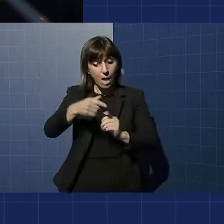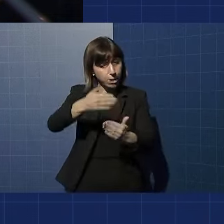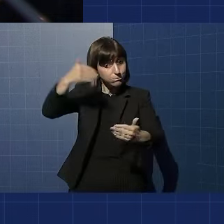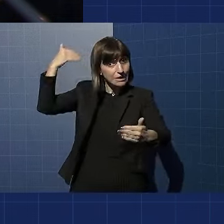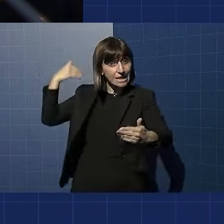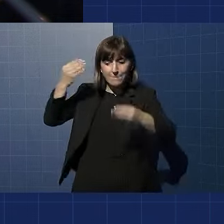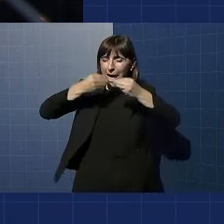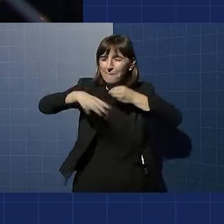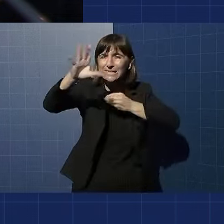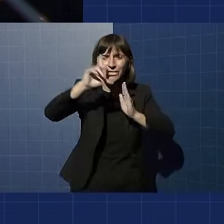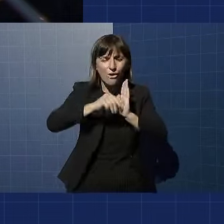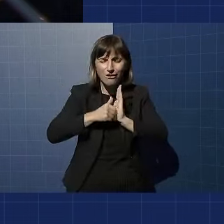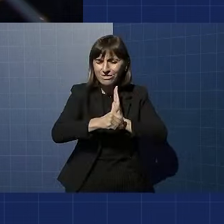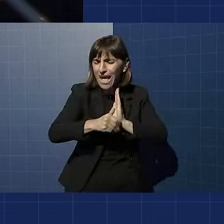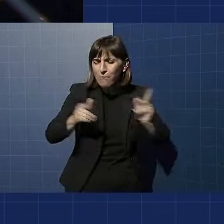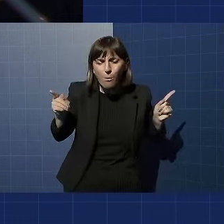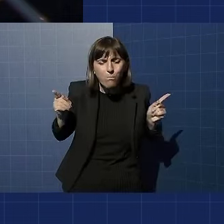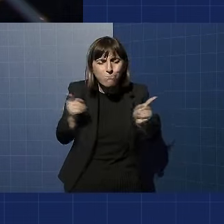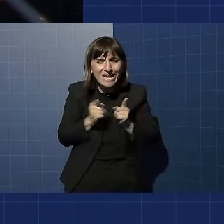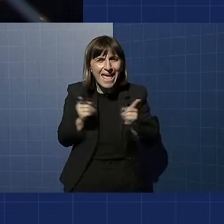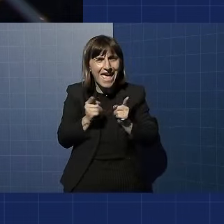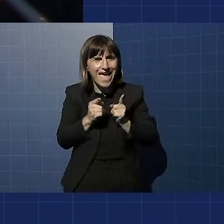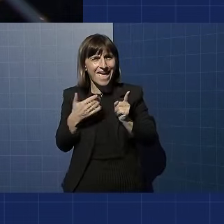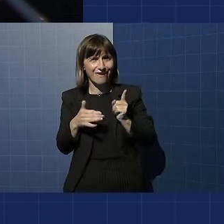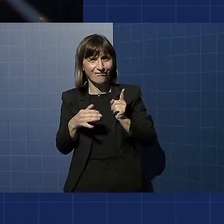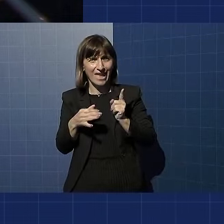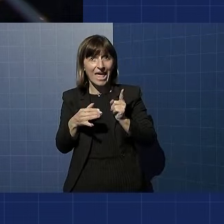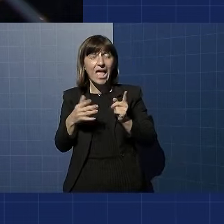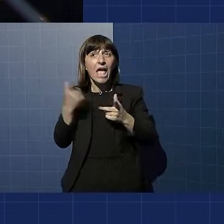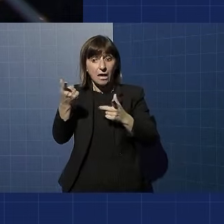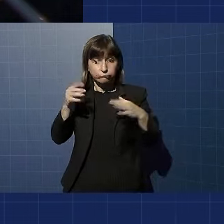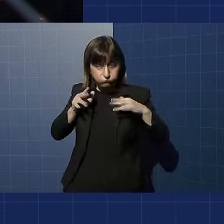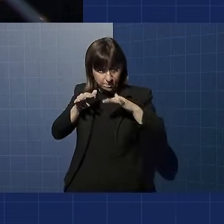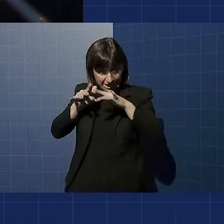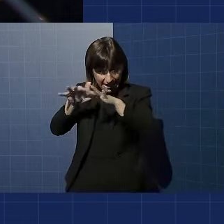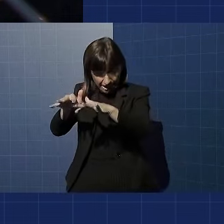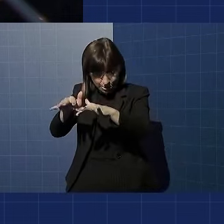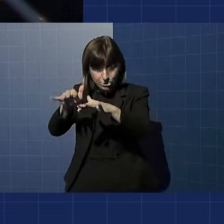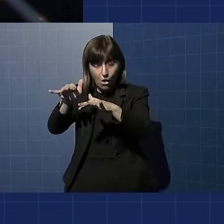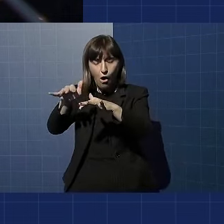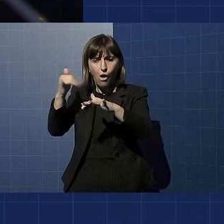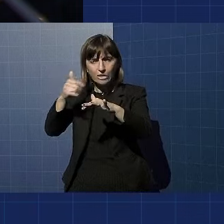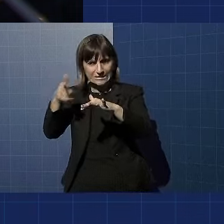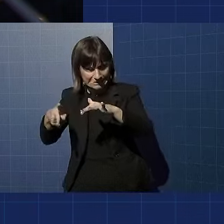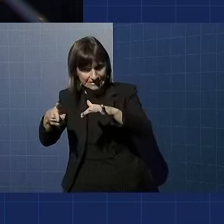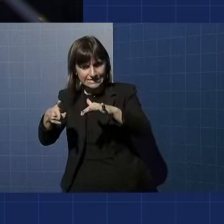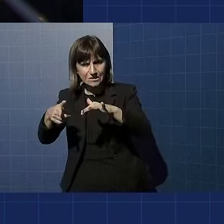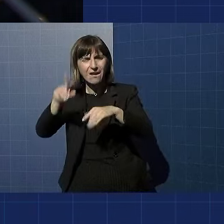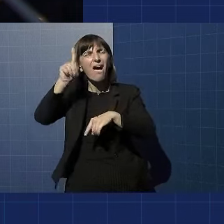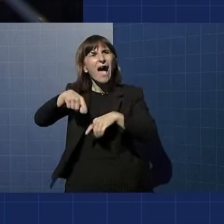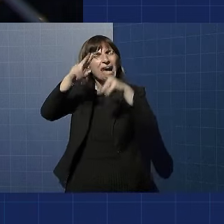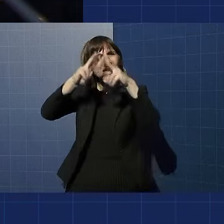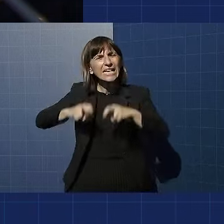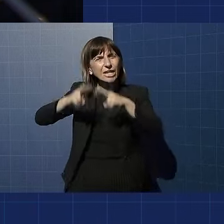exposure. And there has been some research into that, more anecdotal, because we didn't have a huge amount of astronauts going, and also